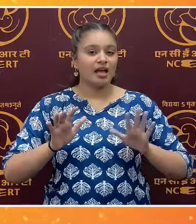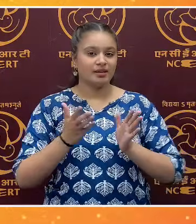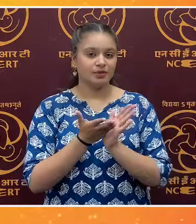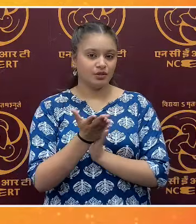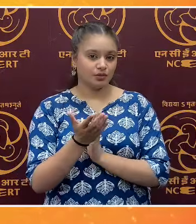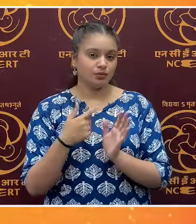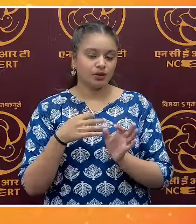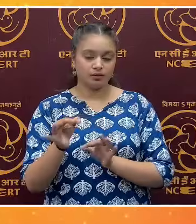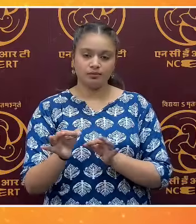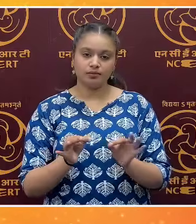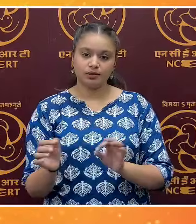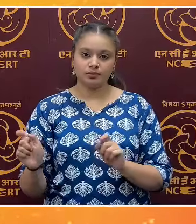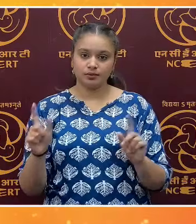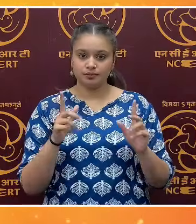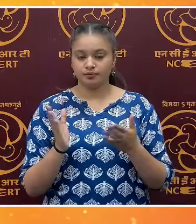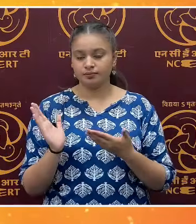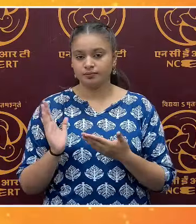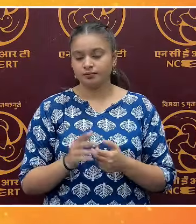Sure.